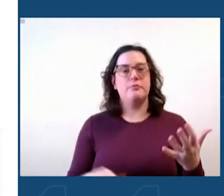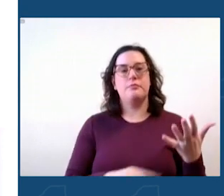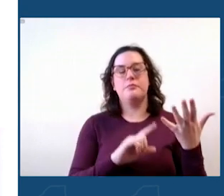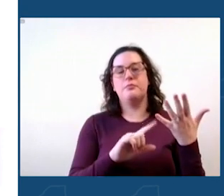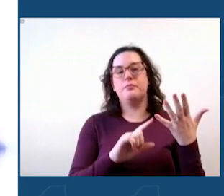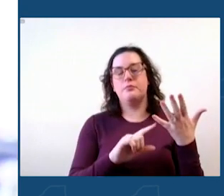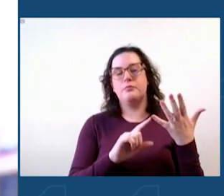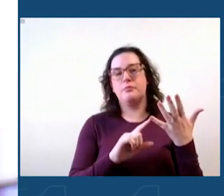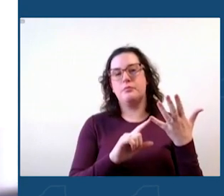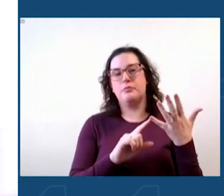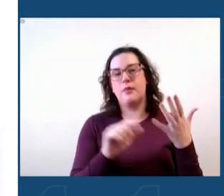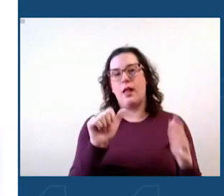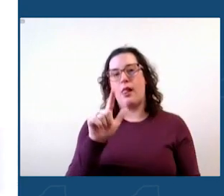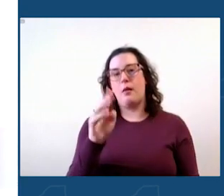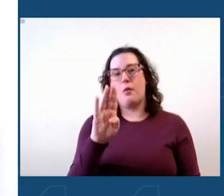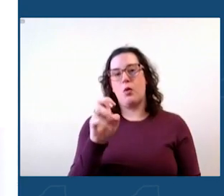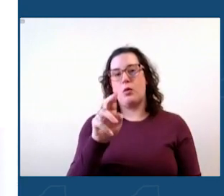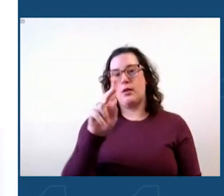Vincent Albanese in LIUNA,